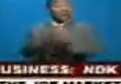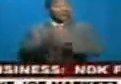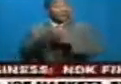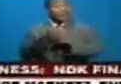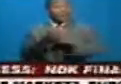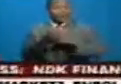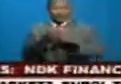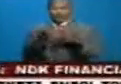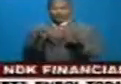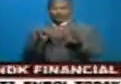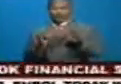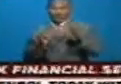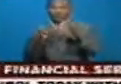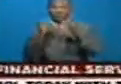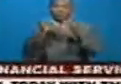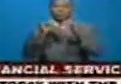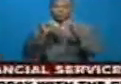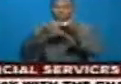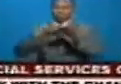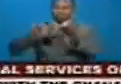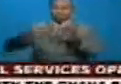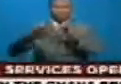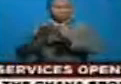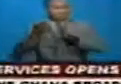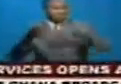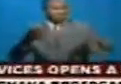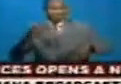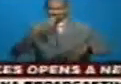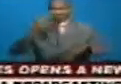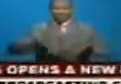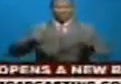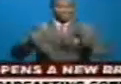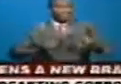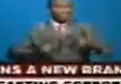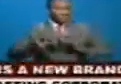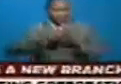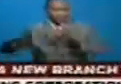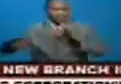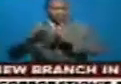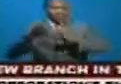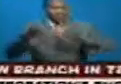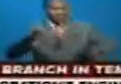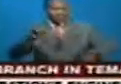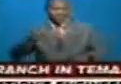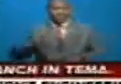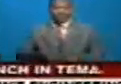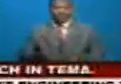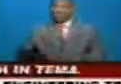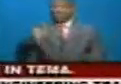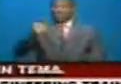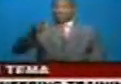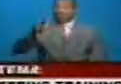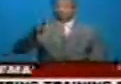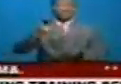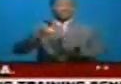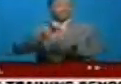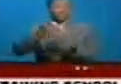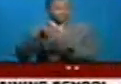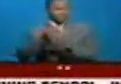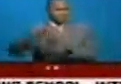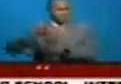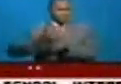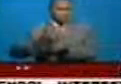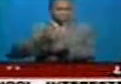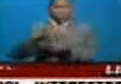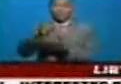country rids itself of forces that are likely to destroy it. The YP Church Ghana, which